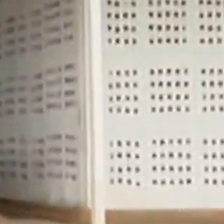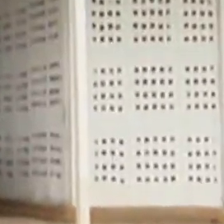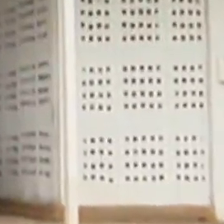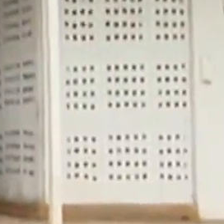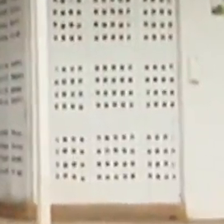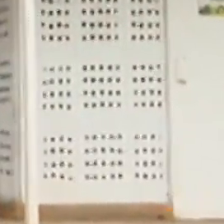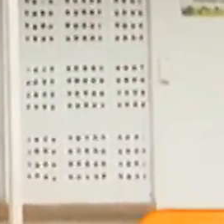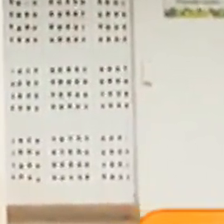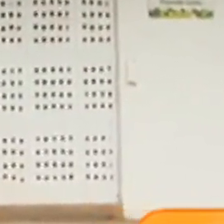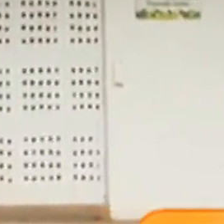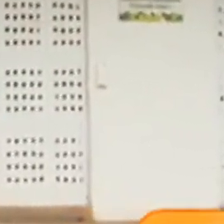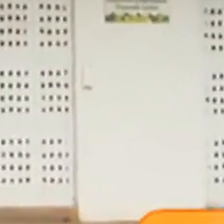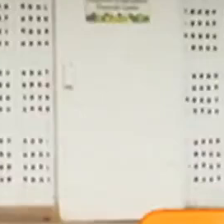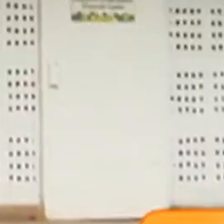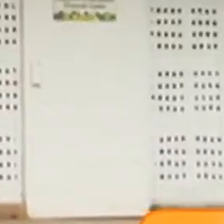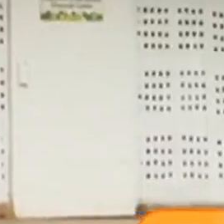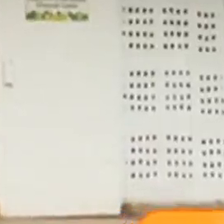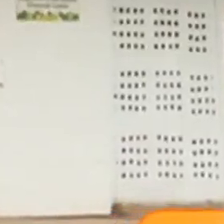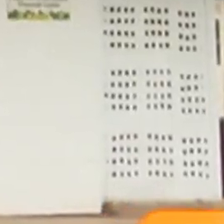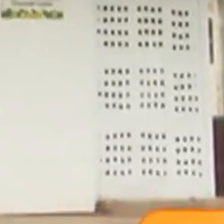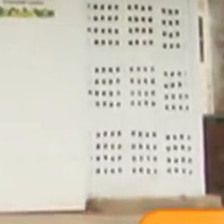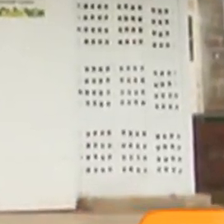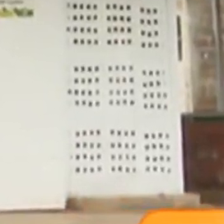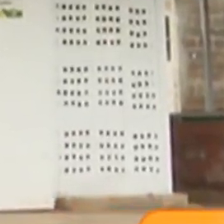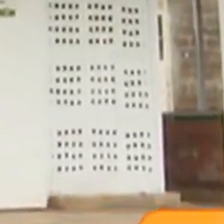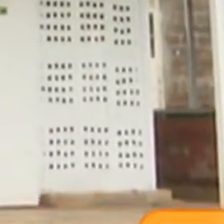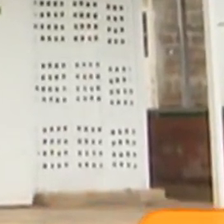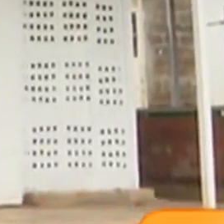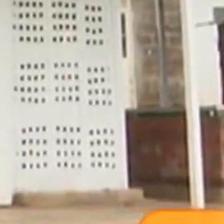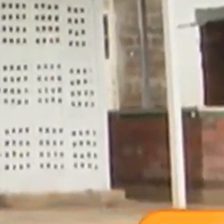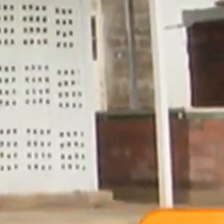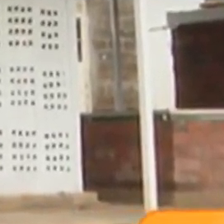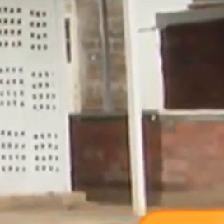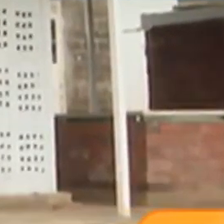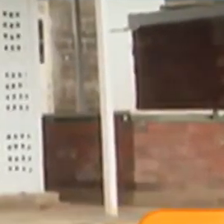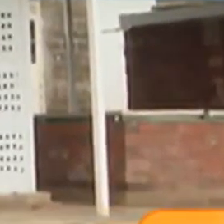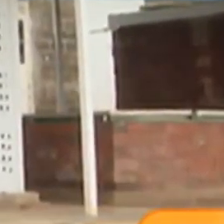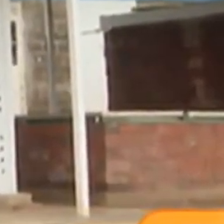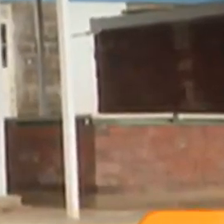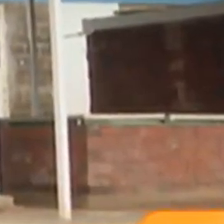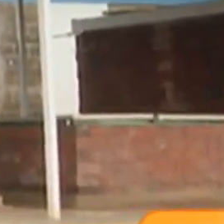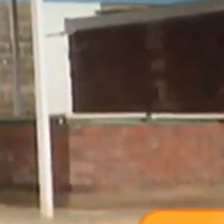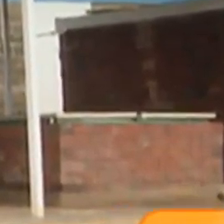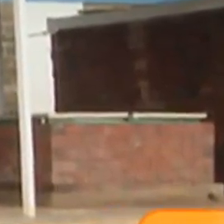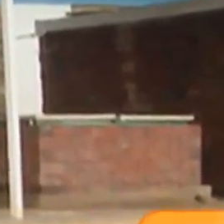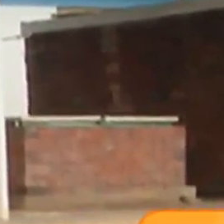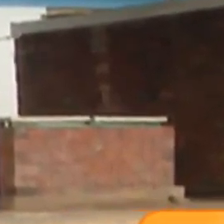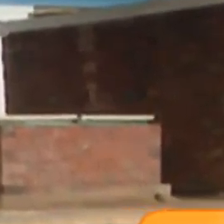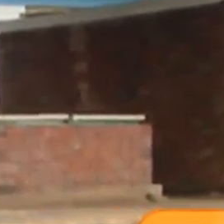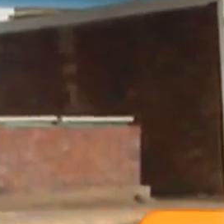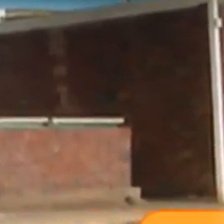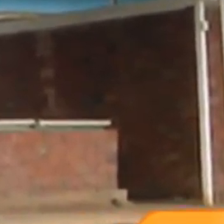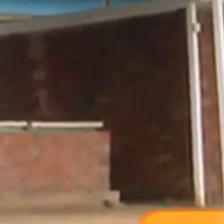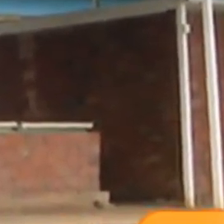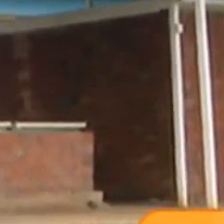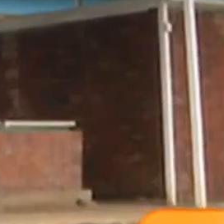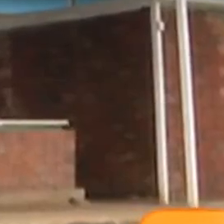The University of Nairobi is a key part of the capital and is considered a beacon of innovation and